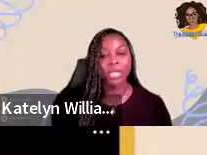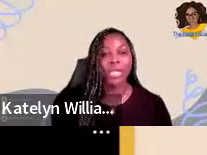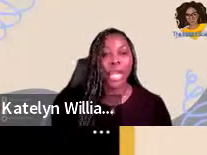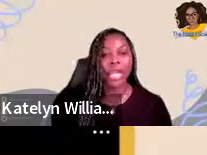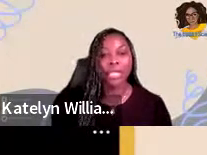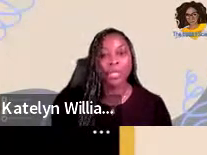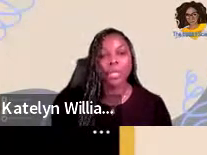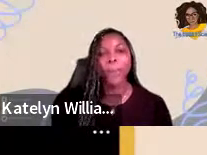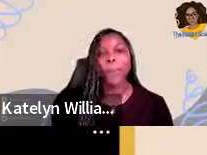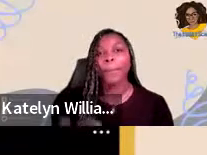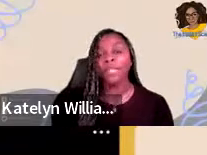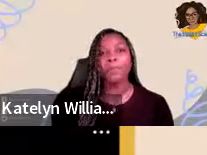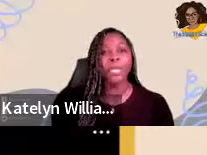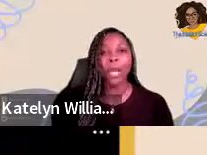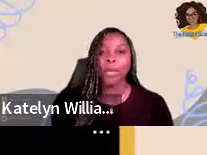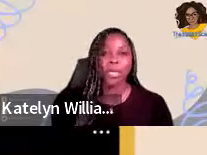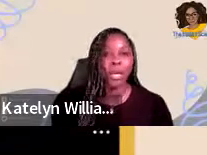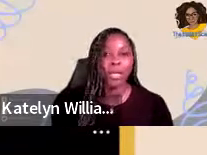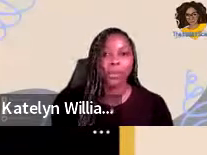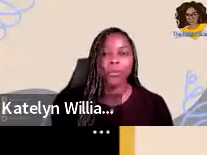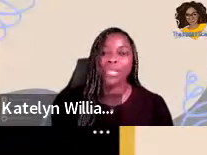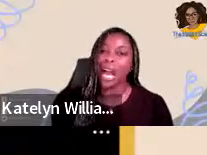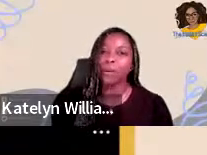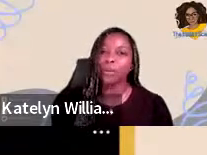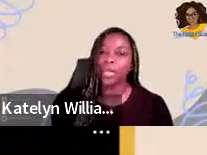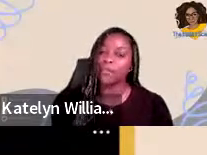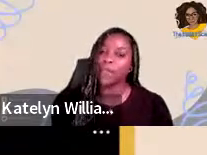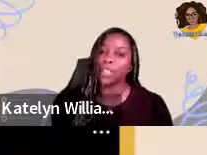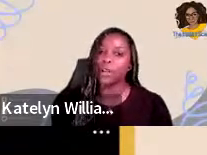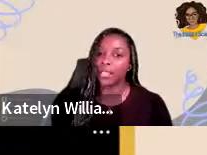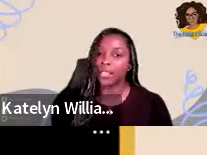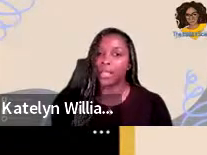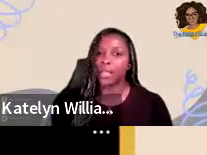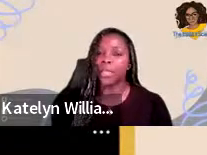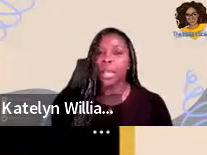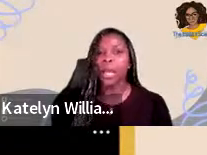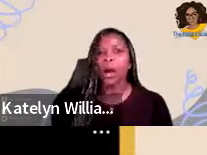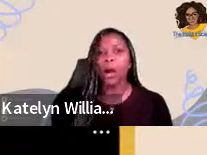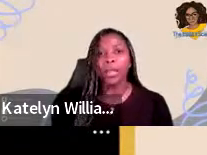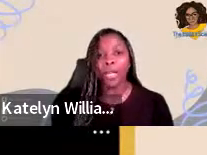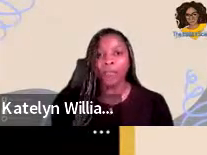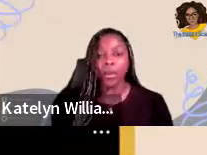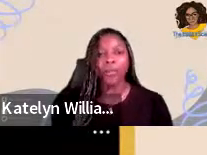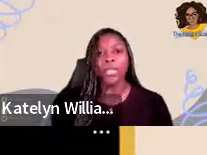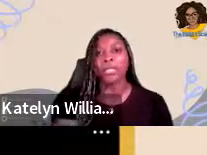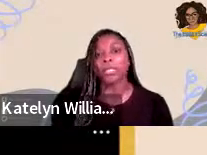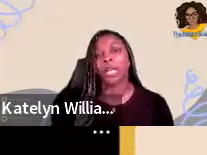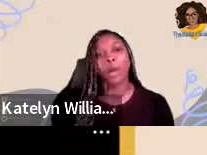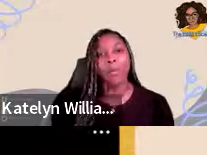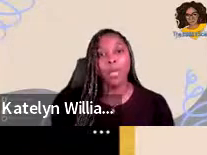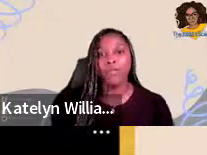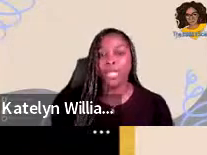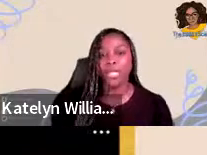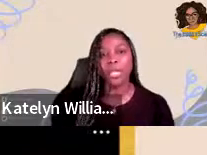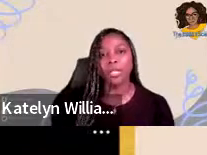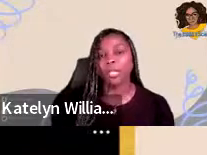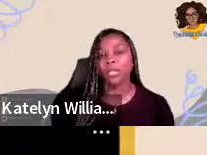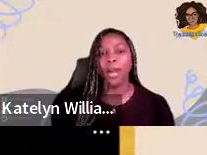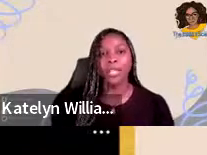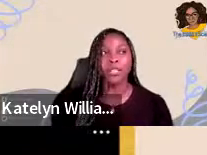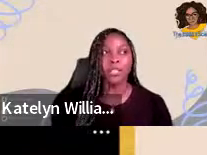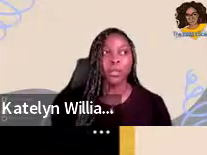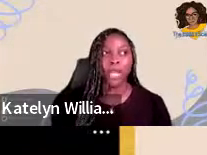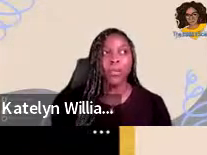lives, especially in academia. But something that wasn't talked about was how it really affected grad students. A lot of our professors, our primary